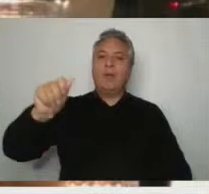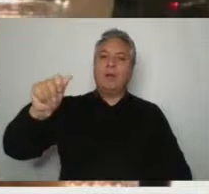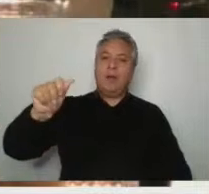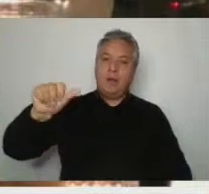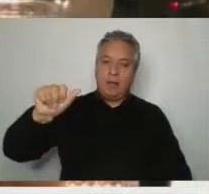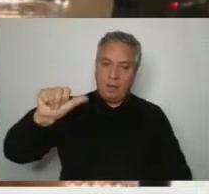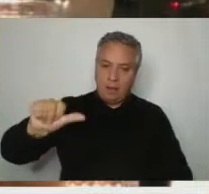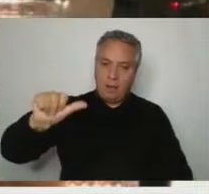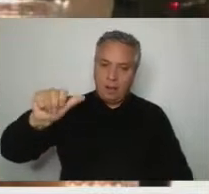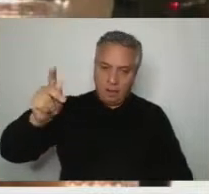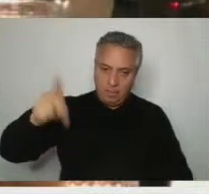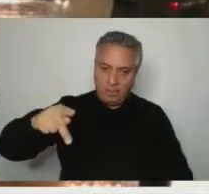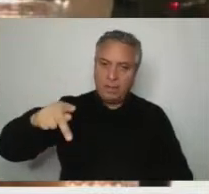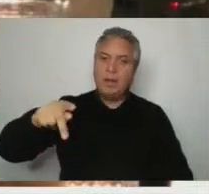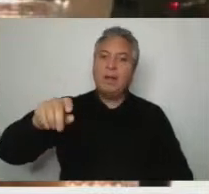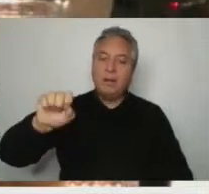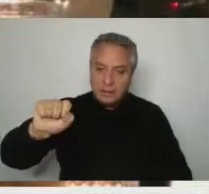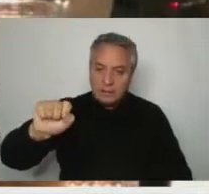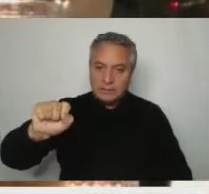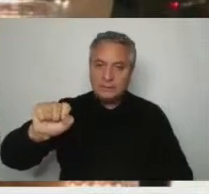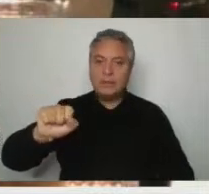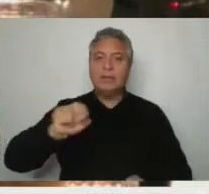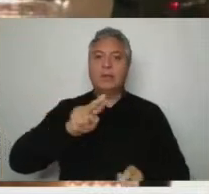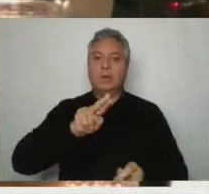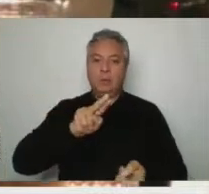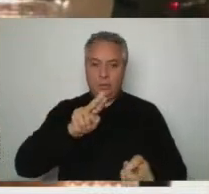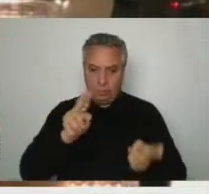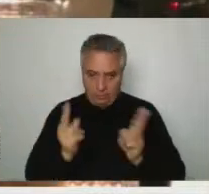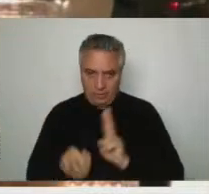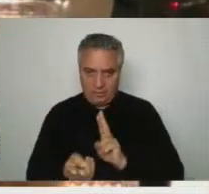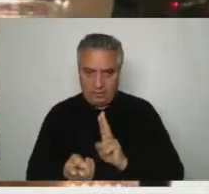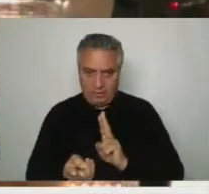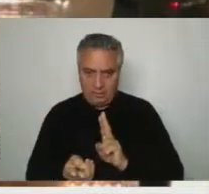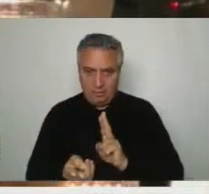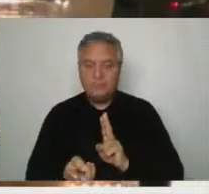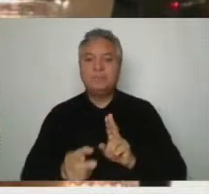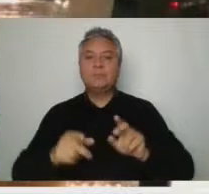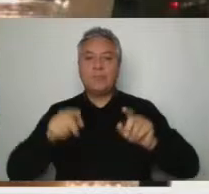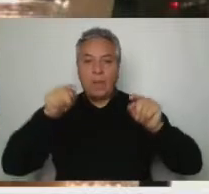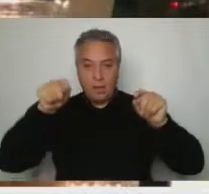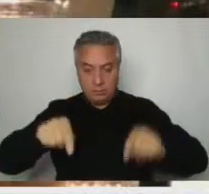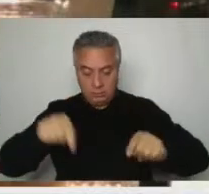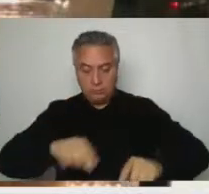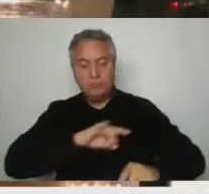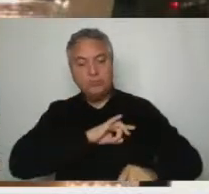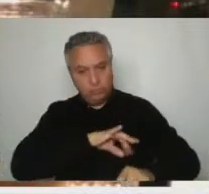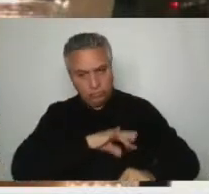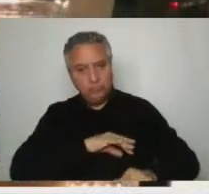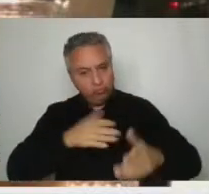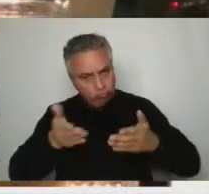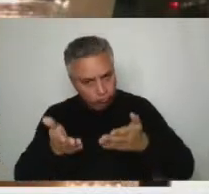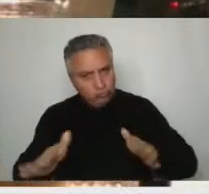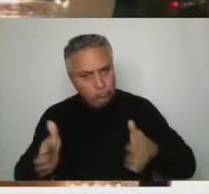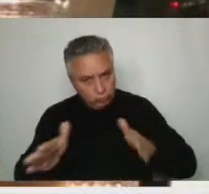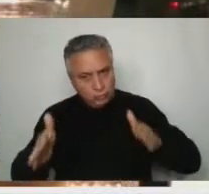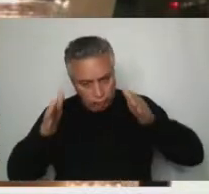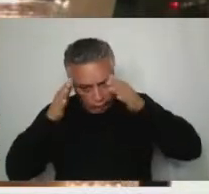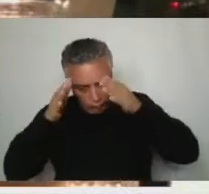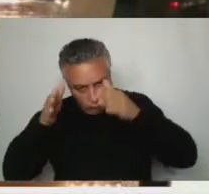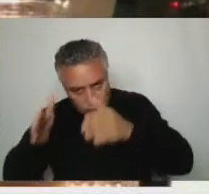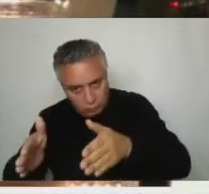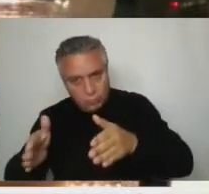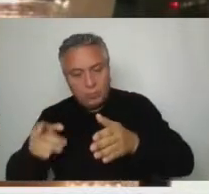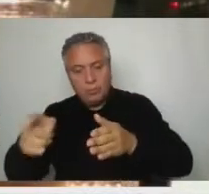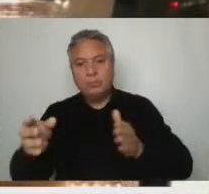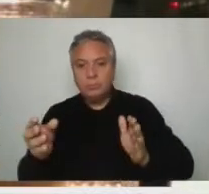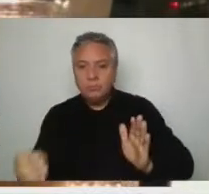having a universal primary care. In Chile, we do have primary